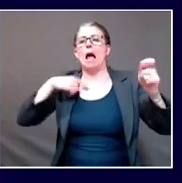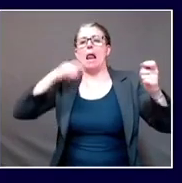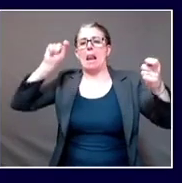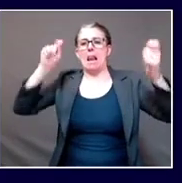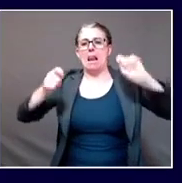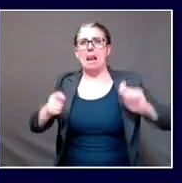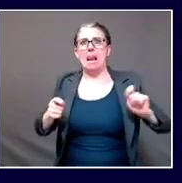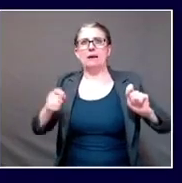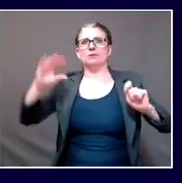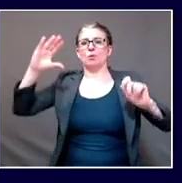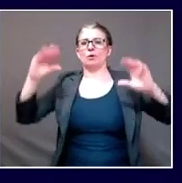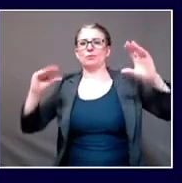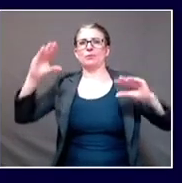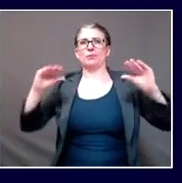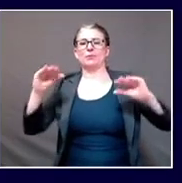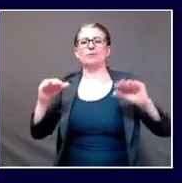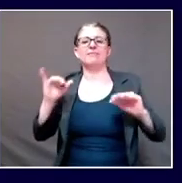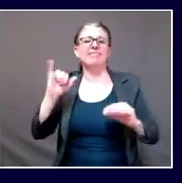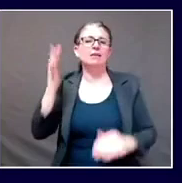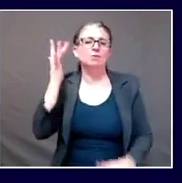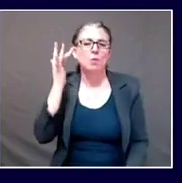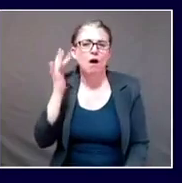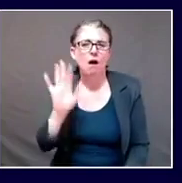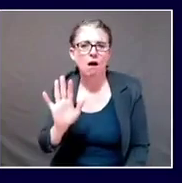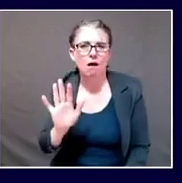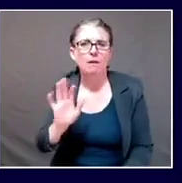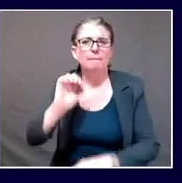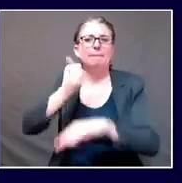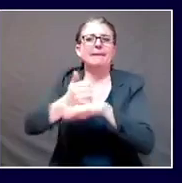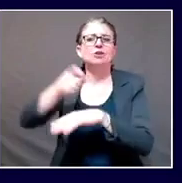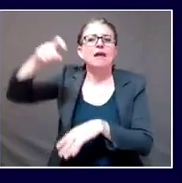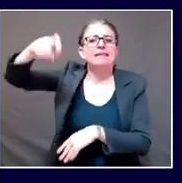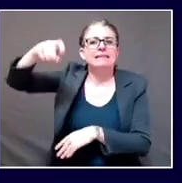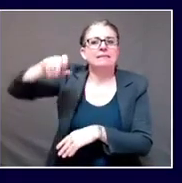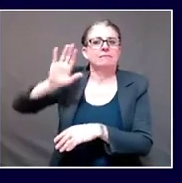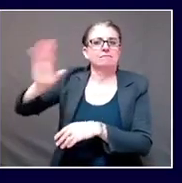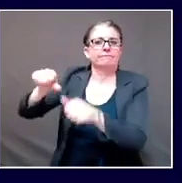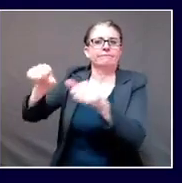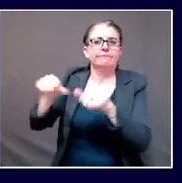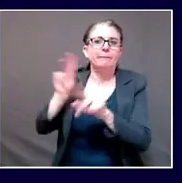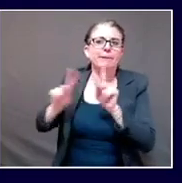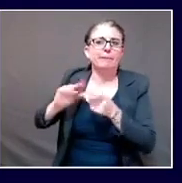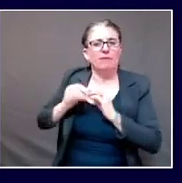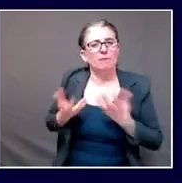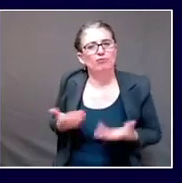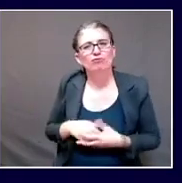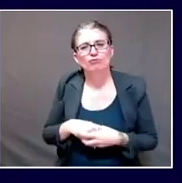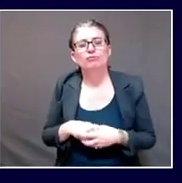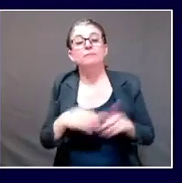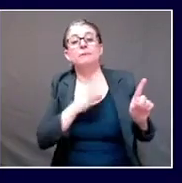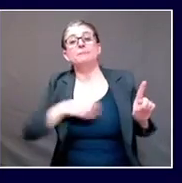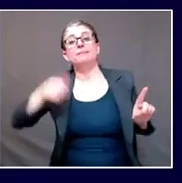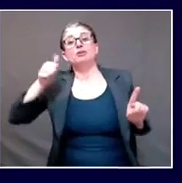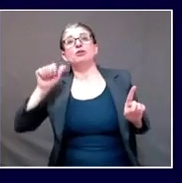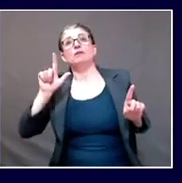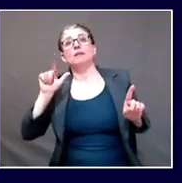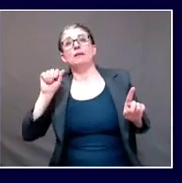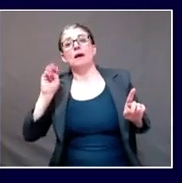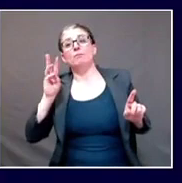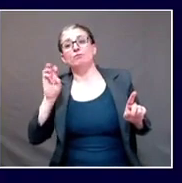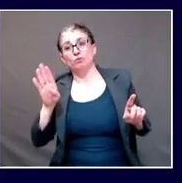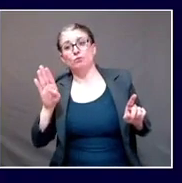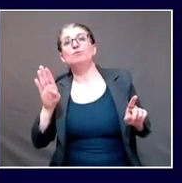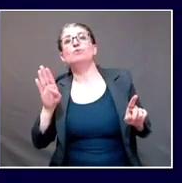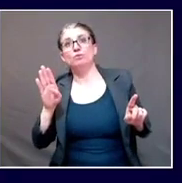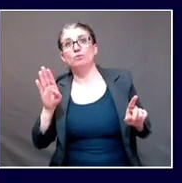we really do strive to figure out how we think about this holistically. We appreciate that the need is great and